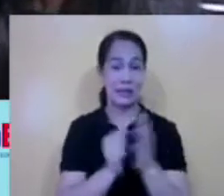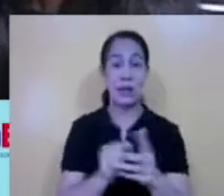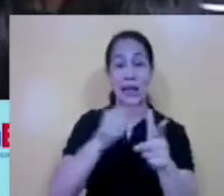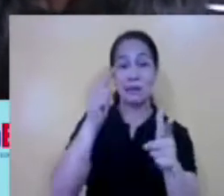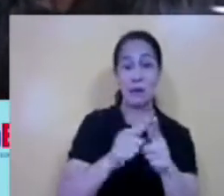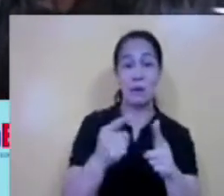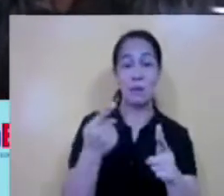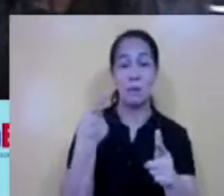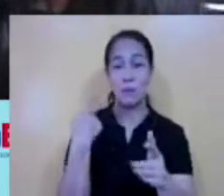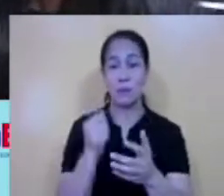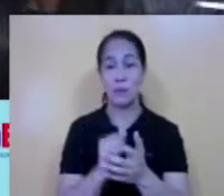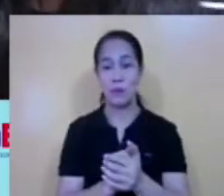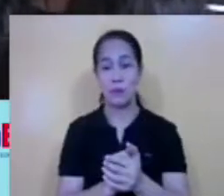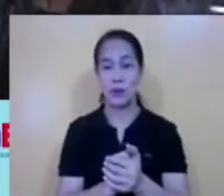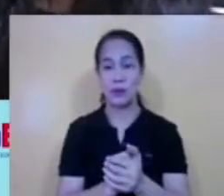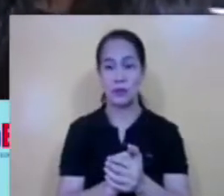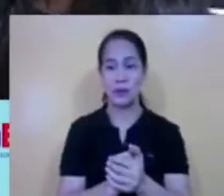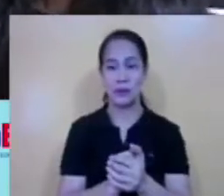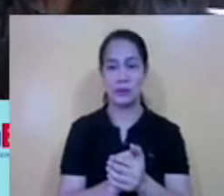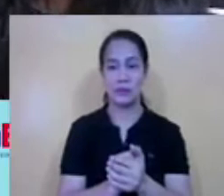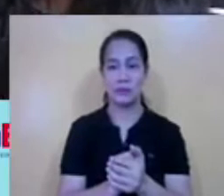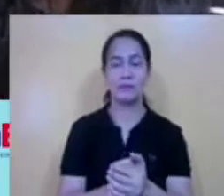to submit the other set of MOVs.